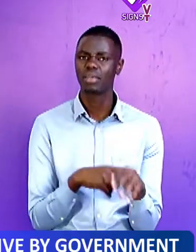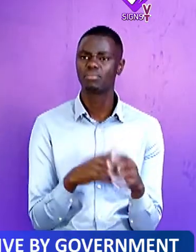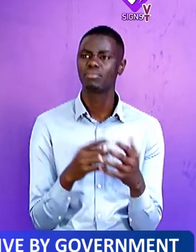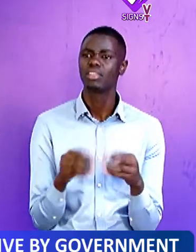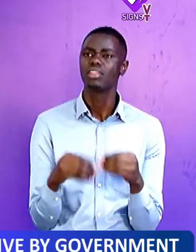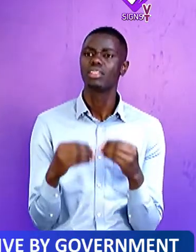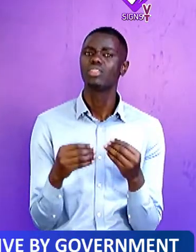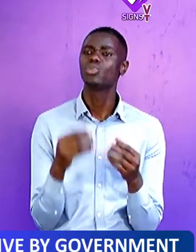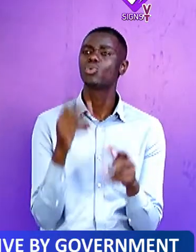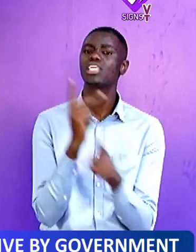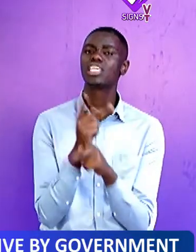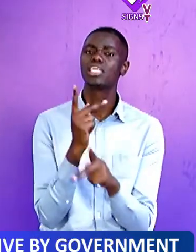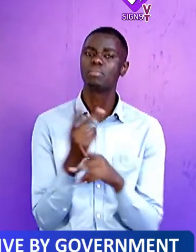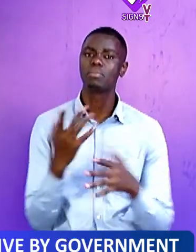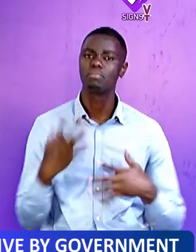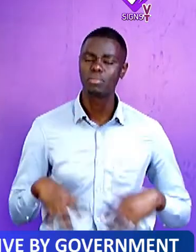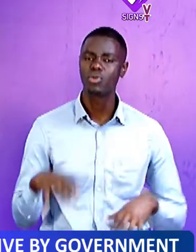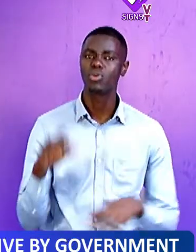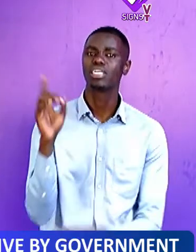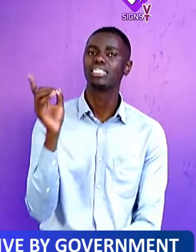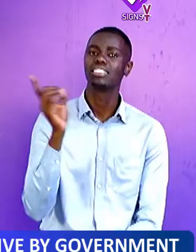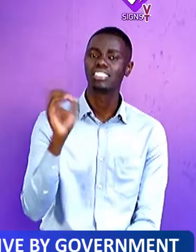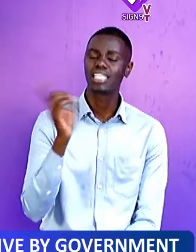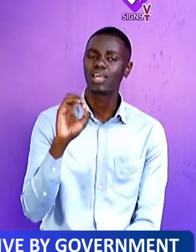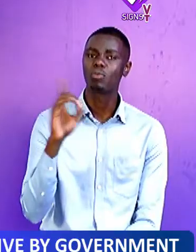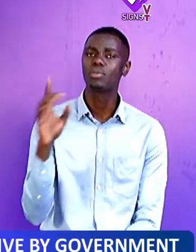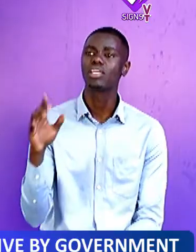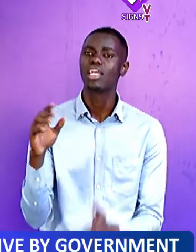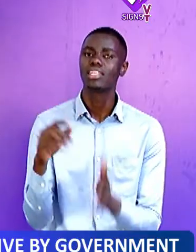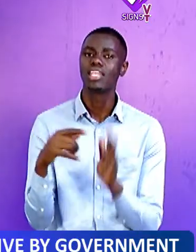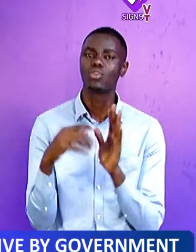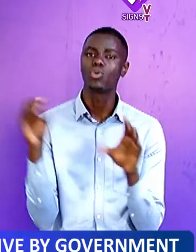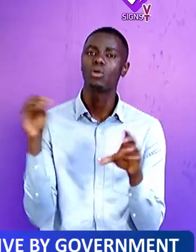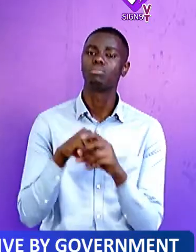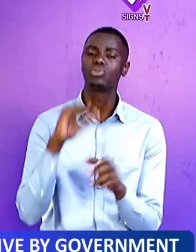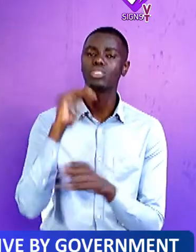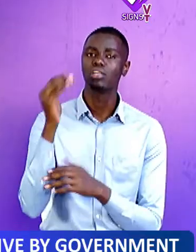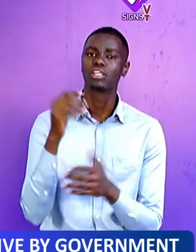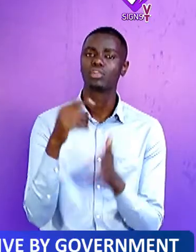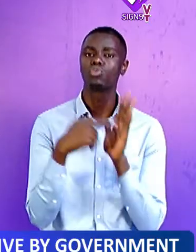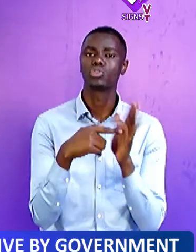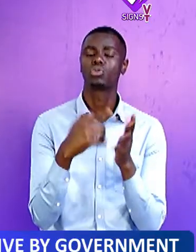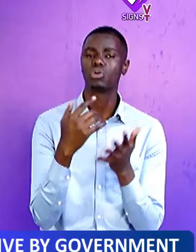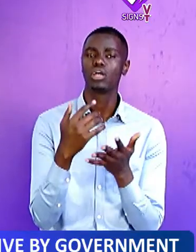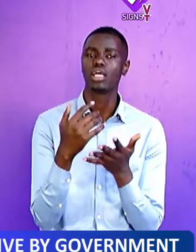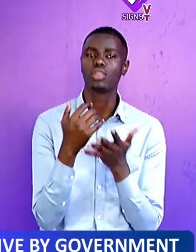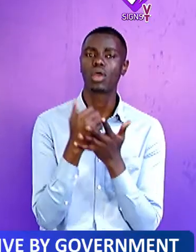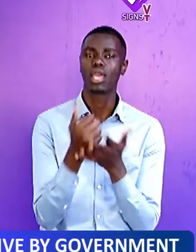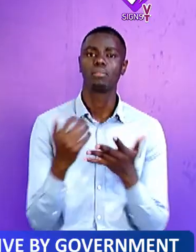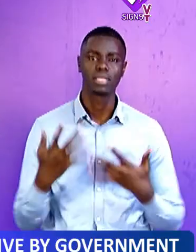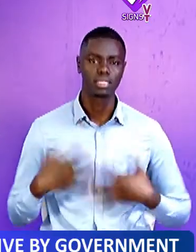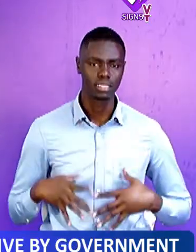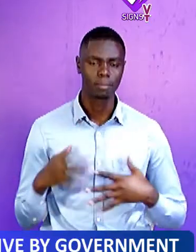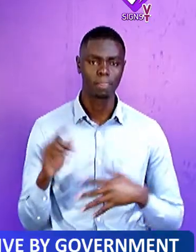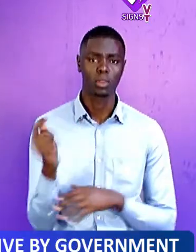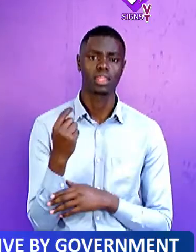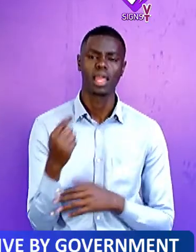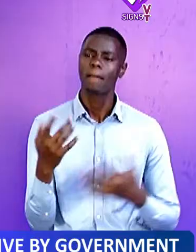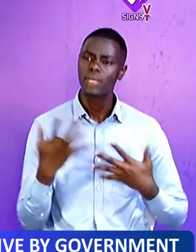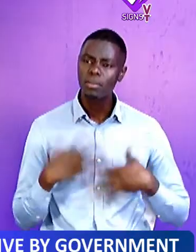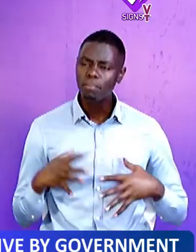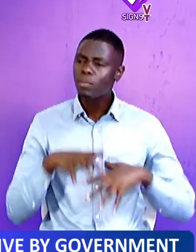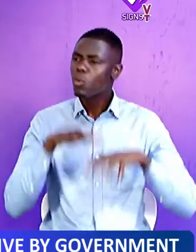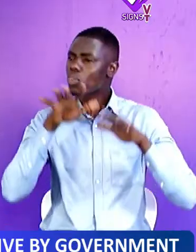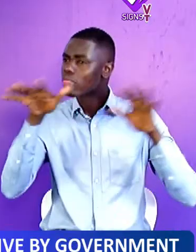convenience people in the CBD here, you bring them to town, then you show you are helping Kenyans. Then the people suffering who are actually in the periphery cannot be